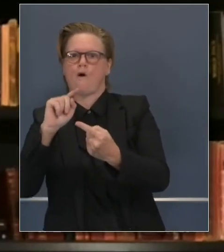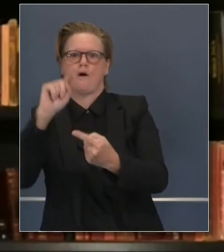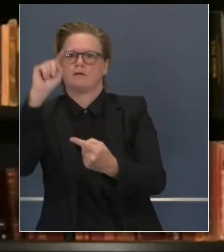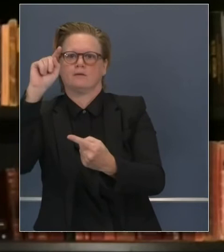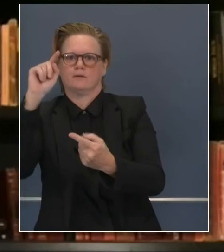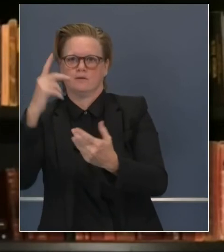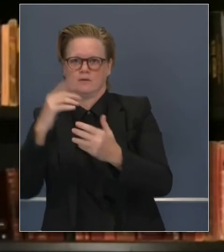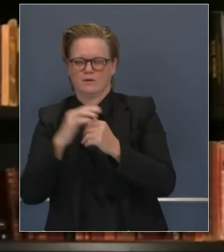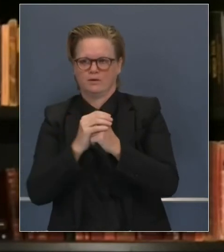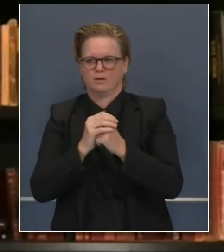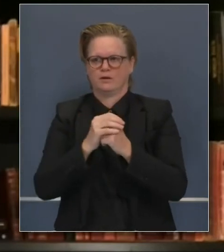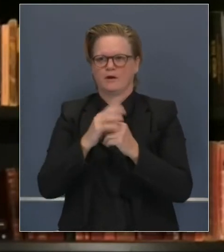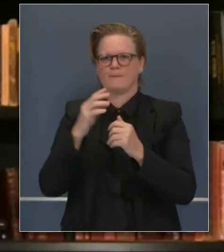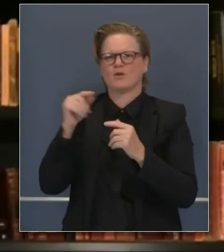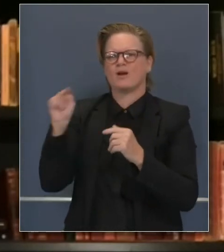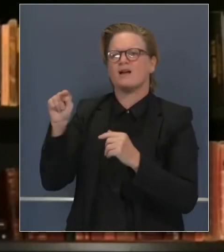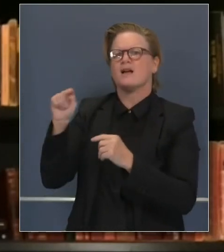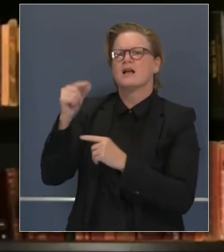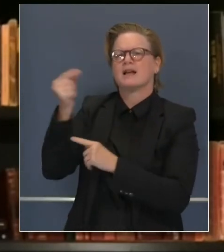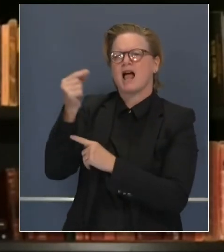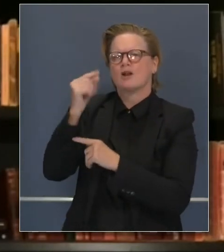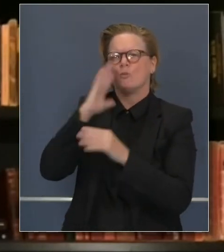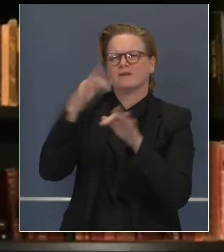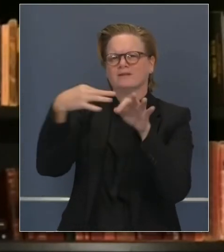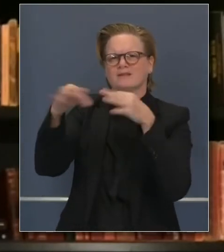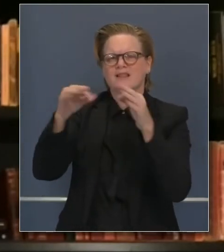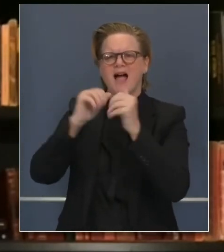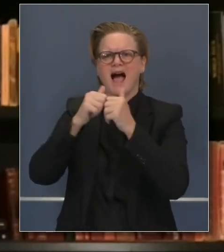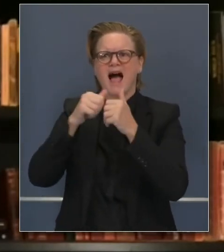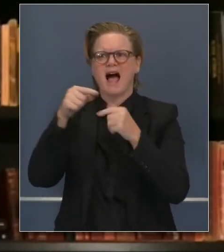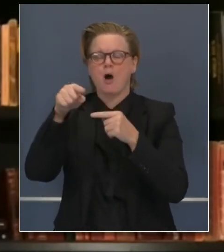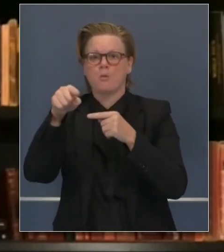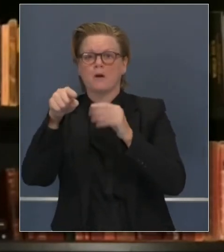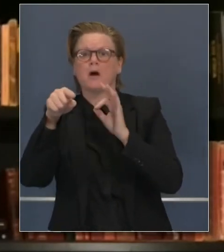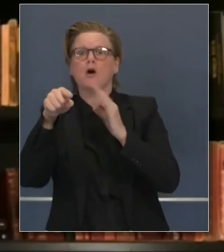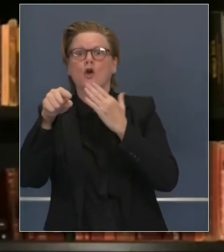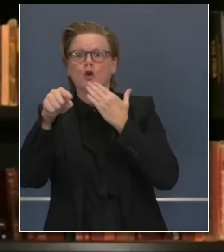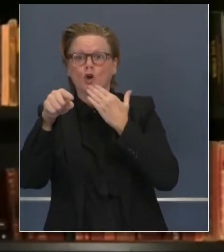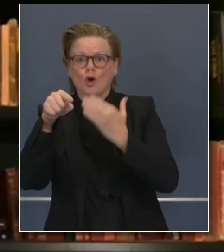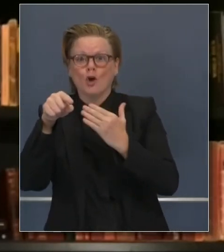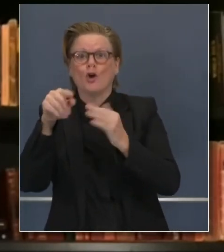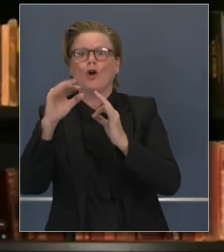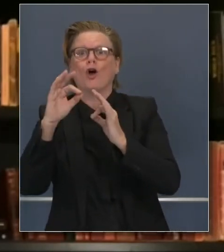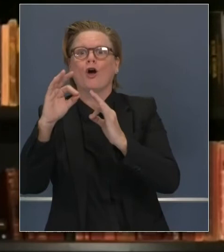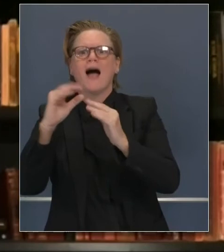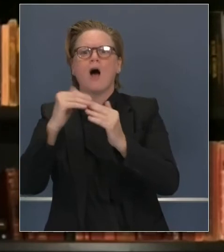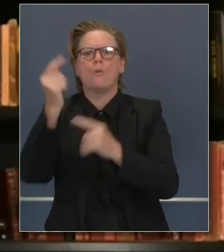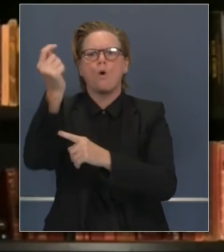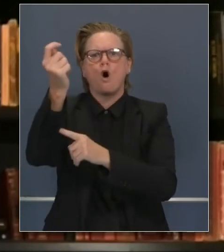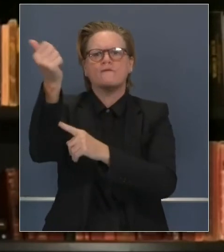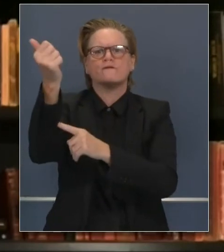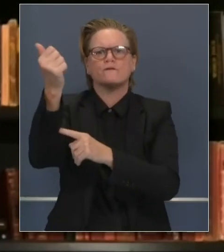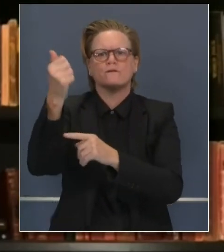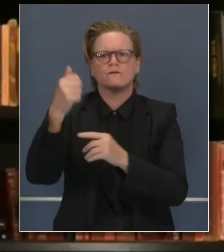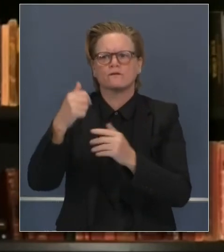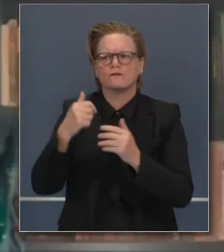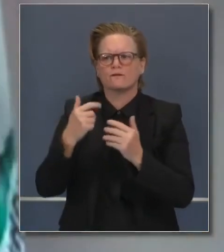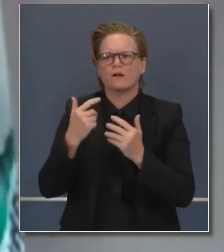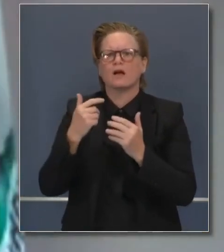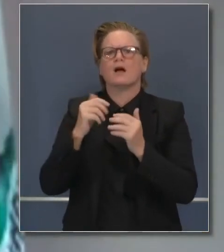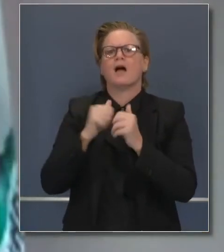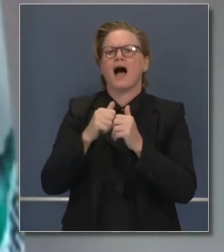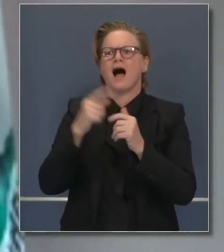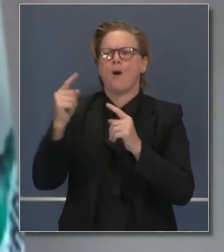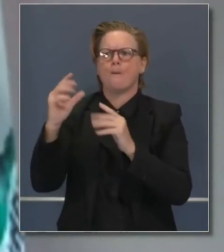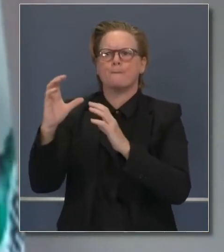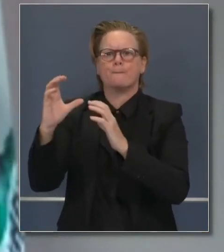this stay-at-home order regional list and one ends up back on. Doctor? Yeah, thank you for